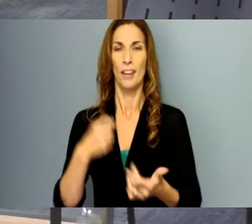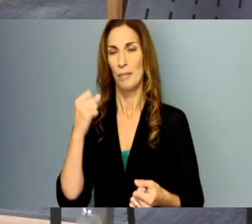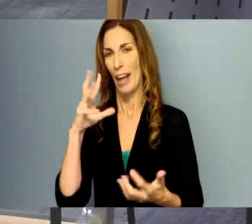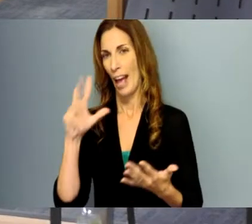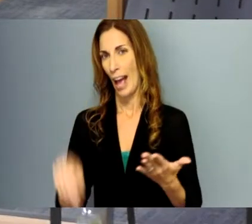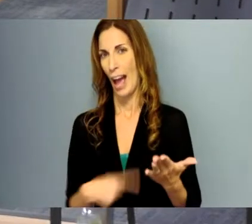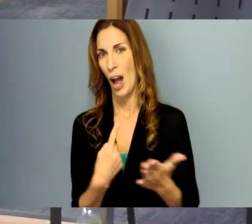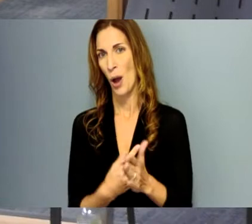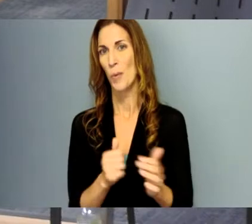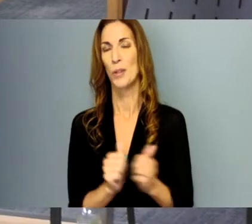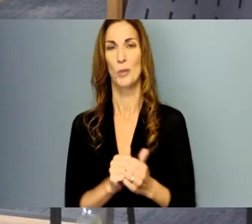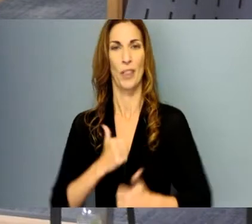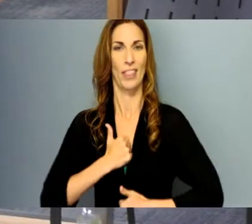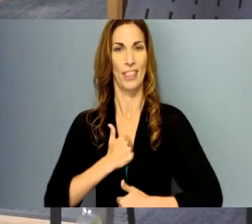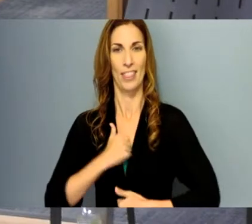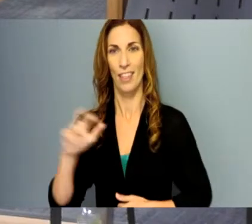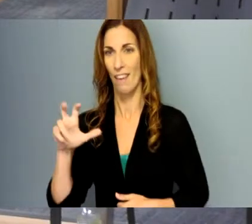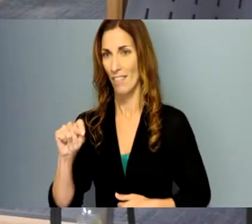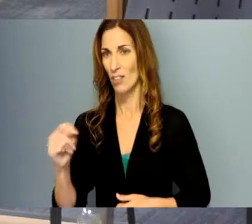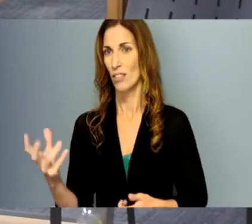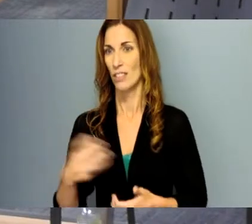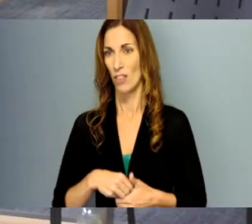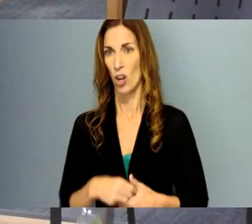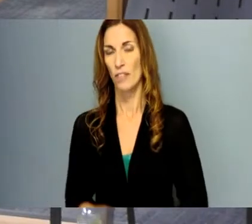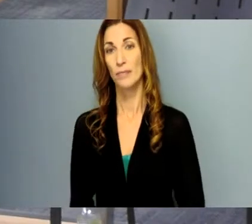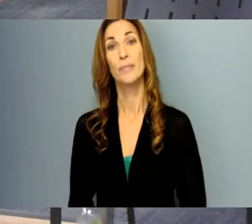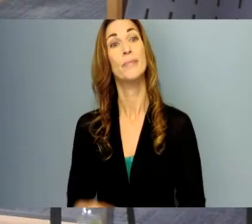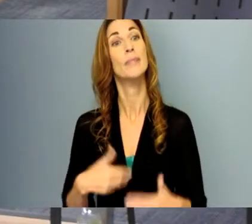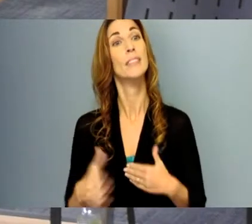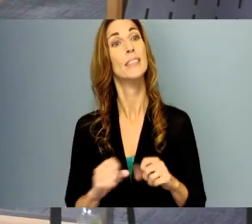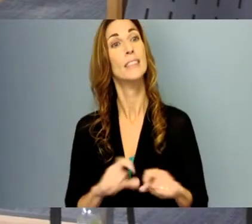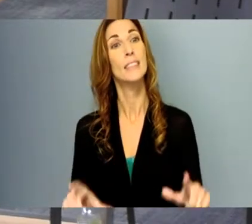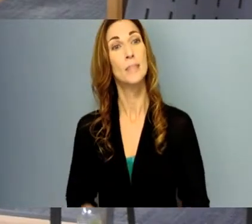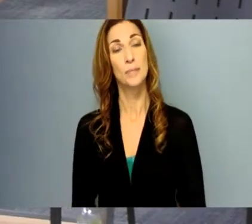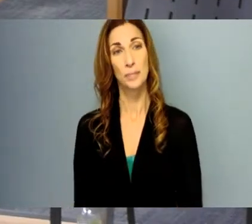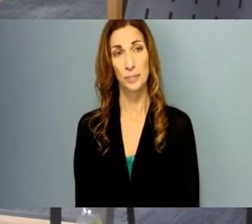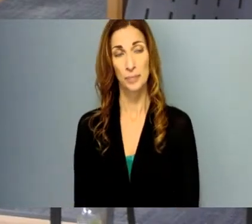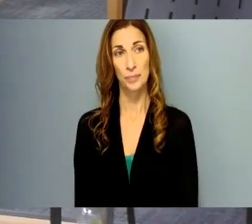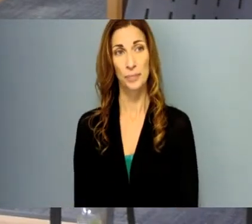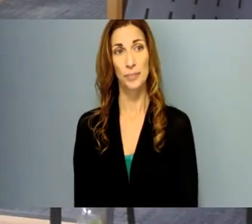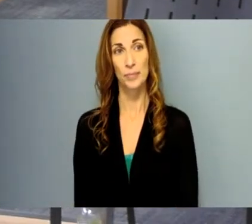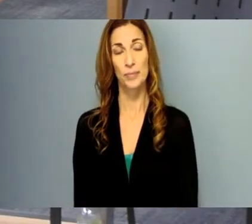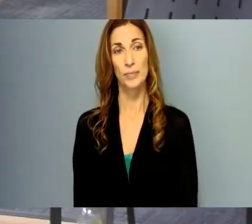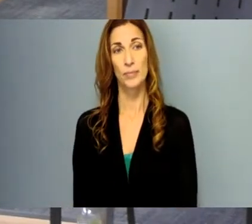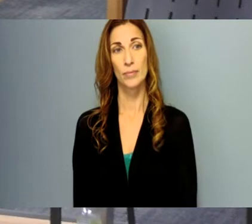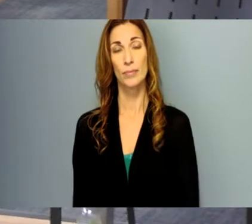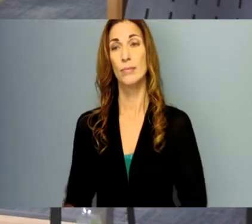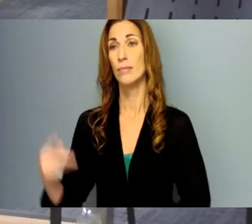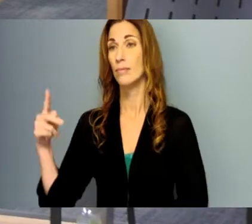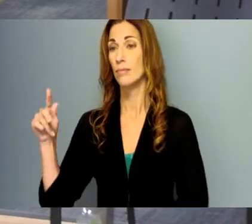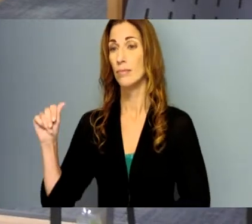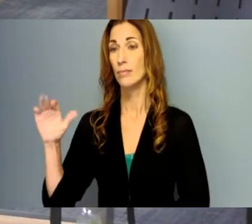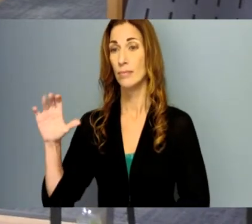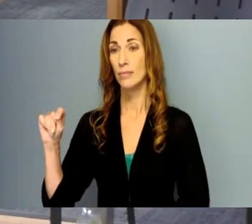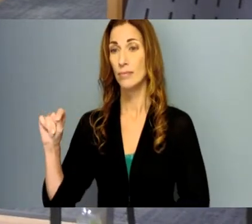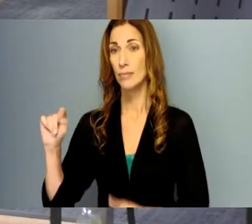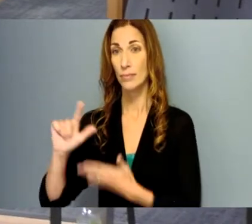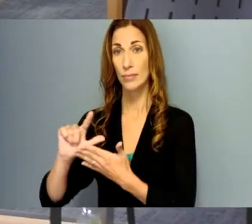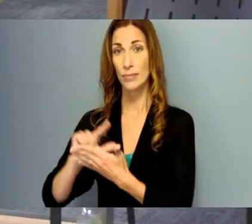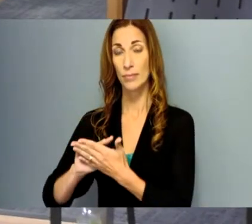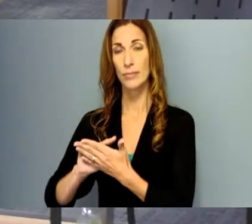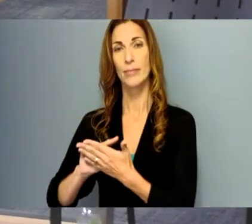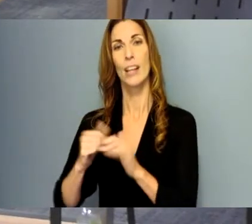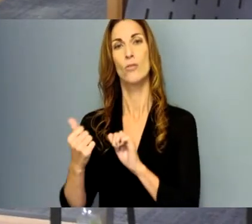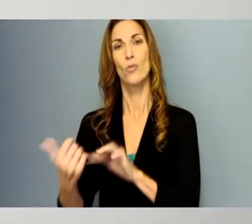the veterans that this involves. Next slide. What the PACT Act addresses is